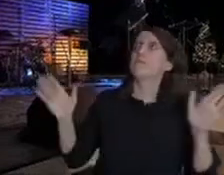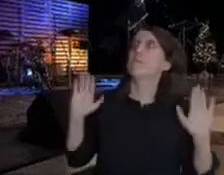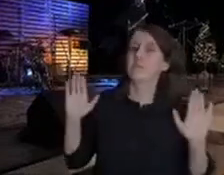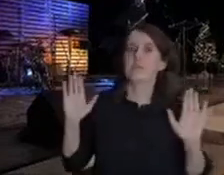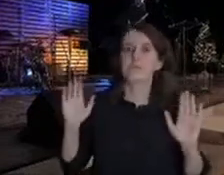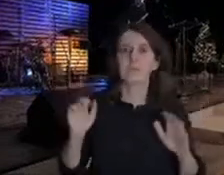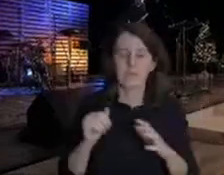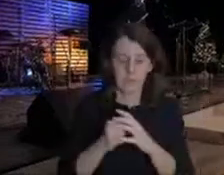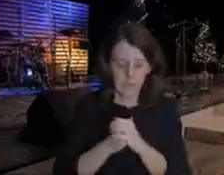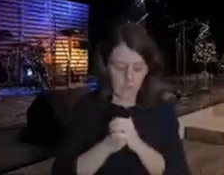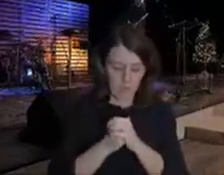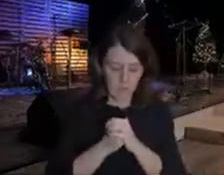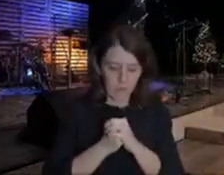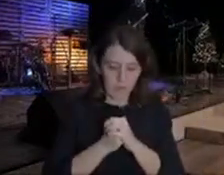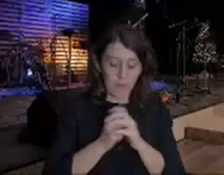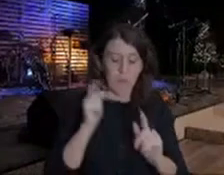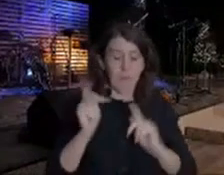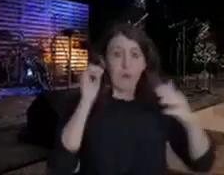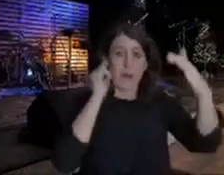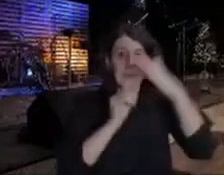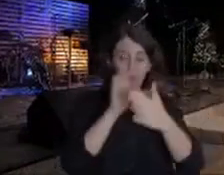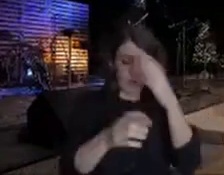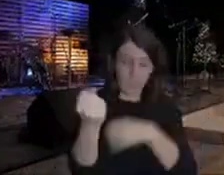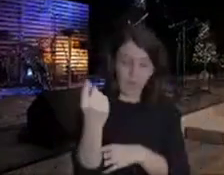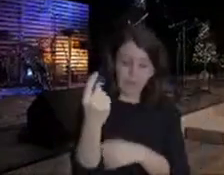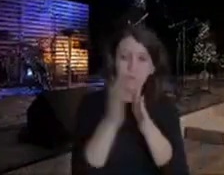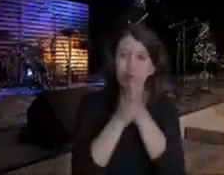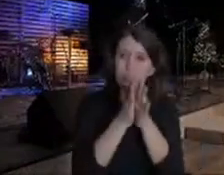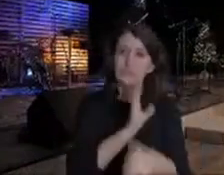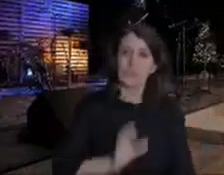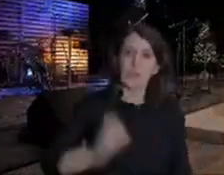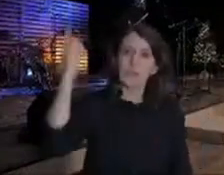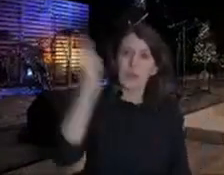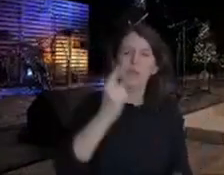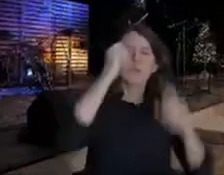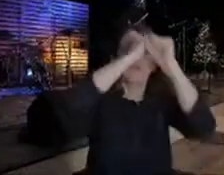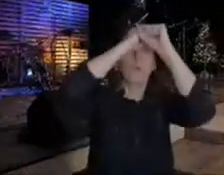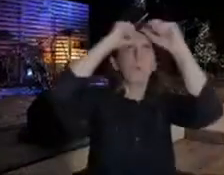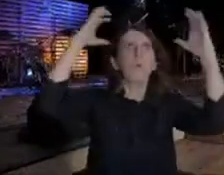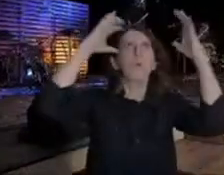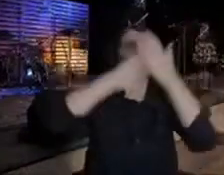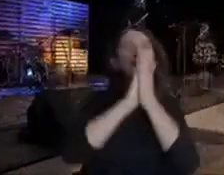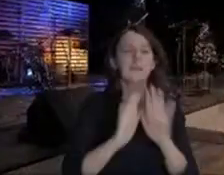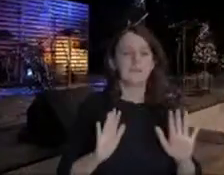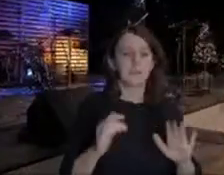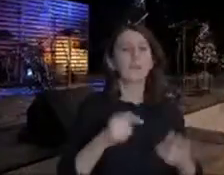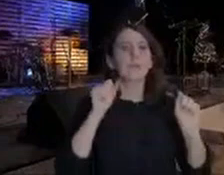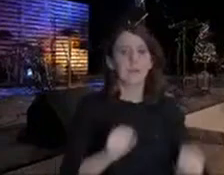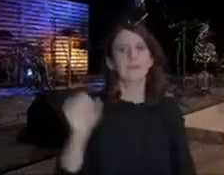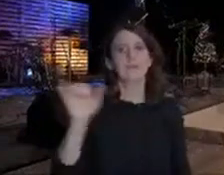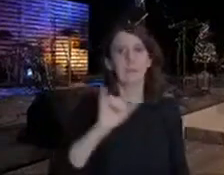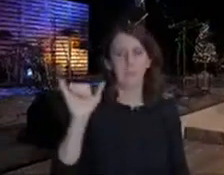Right, but just like those people in Isaiah 11 could look forward to the coming of Christ with this image of peace in their minds, I think we can do the same